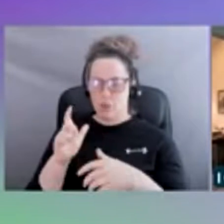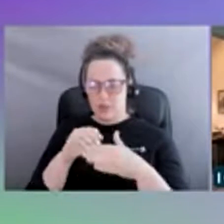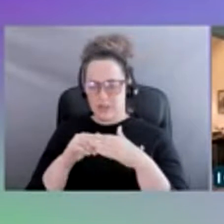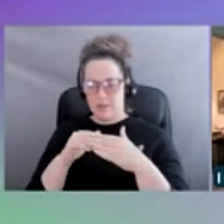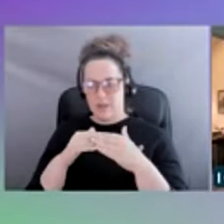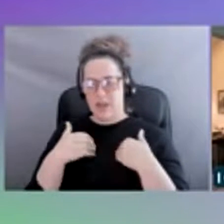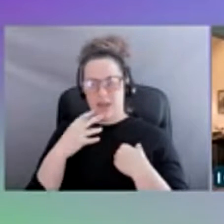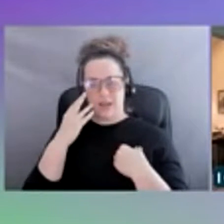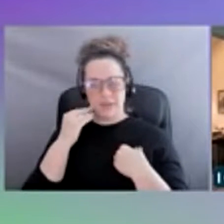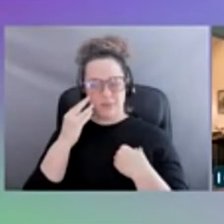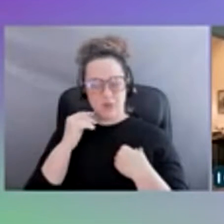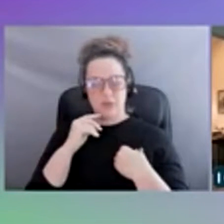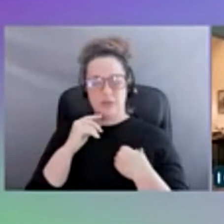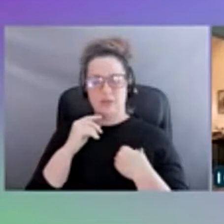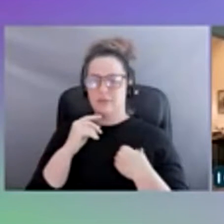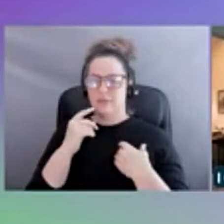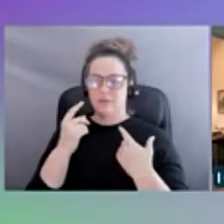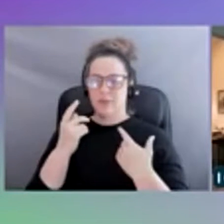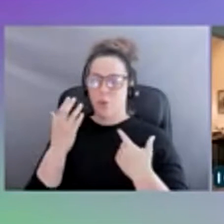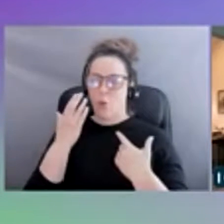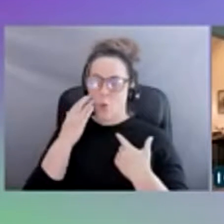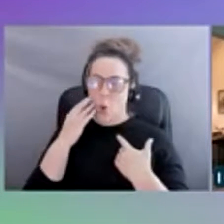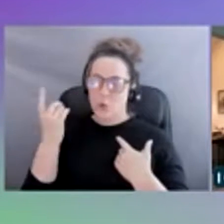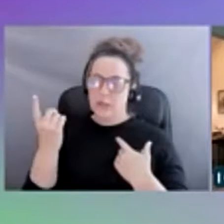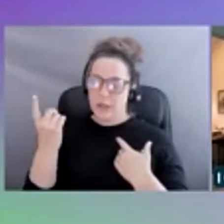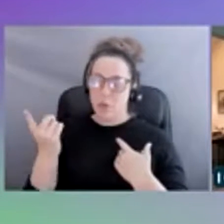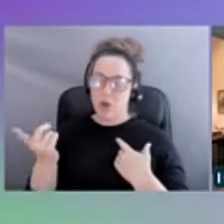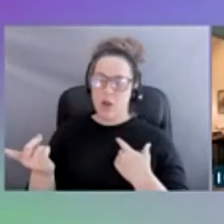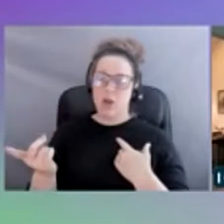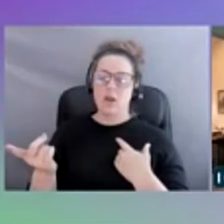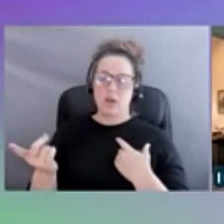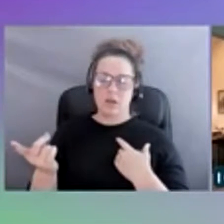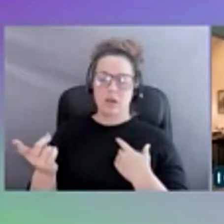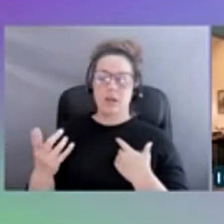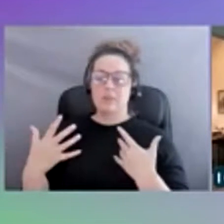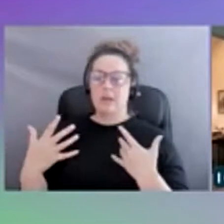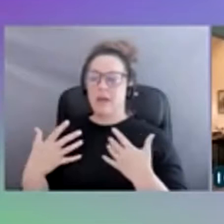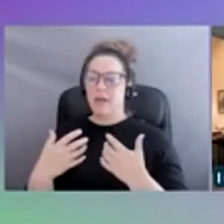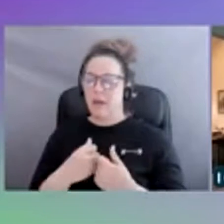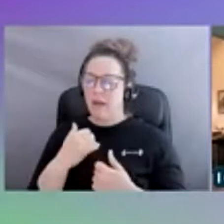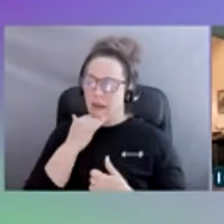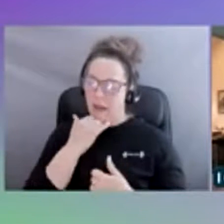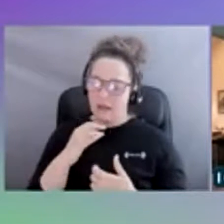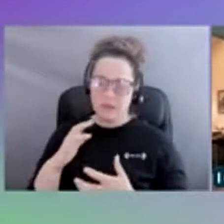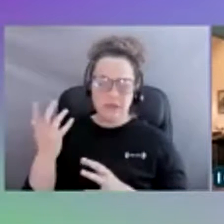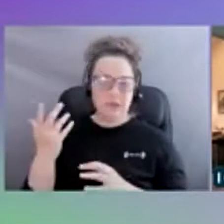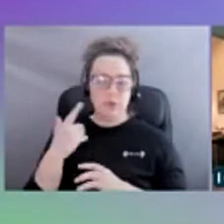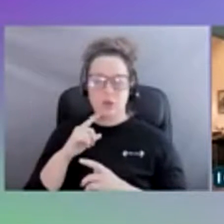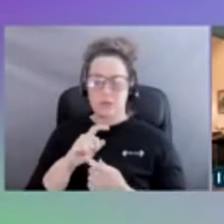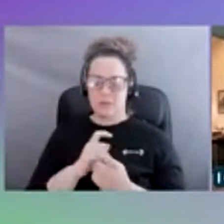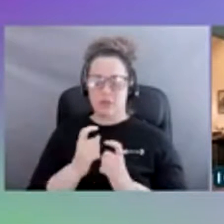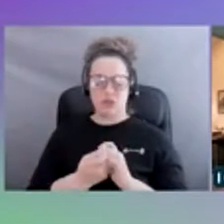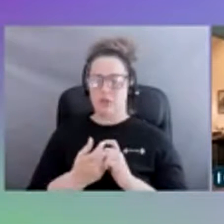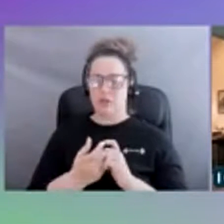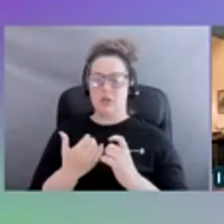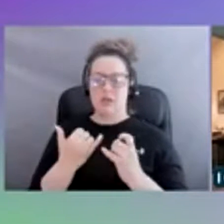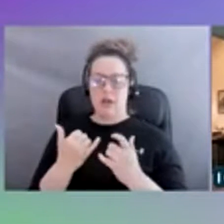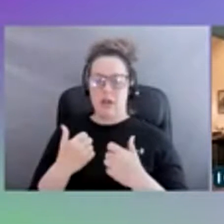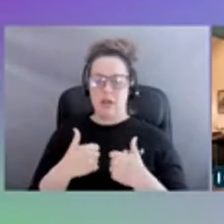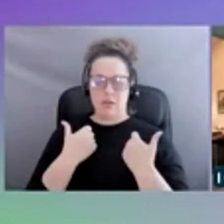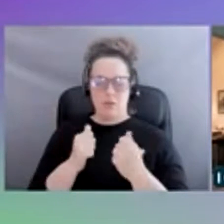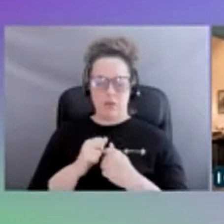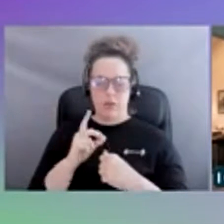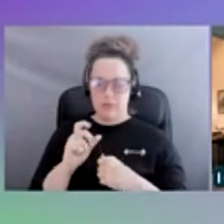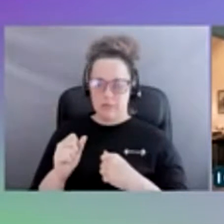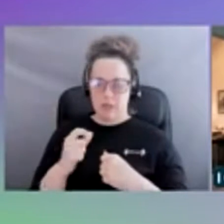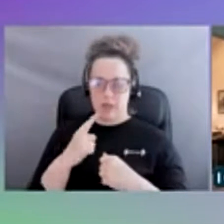had an experience where, or they know somebody that has been in an accident or something's changed for them and they now live with a disability. And